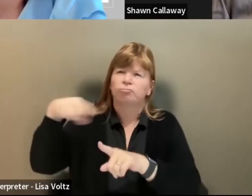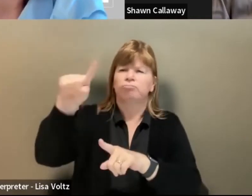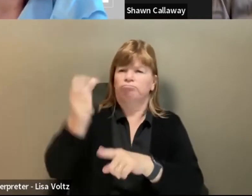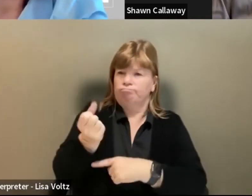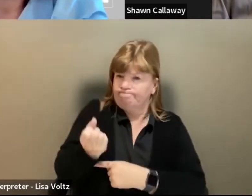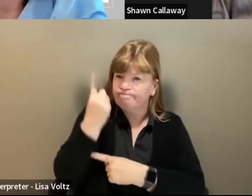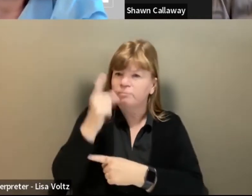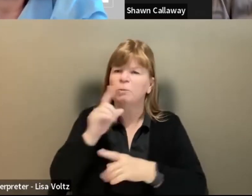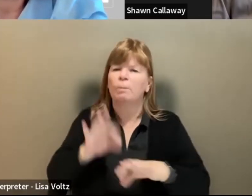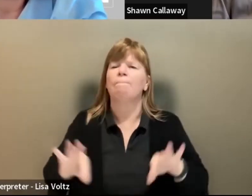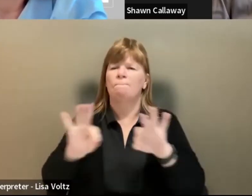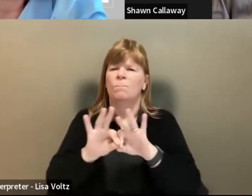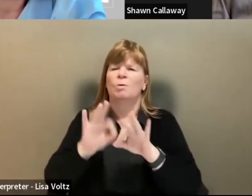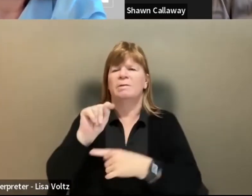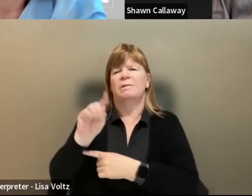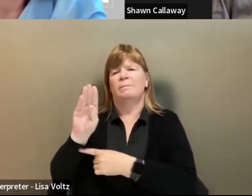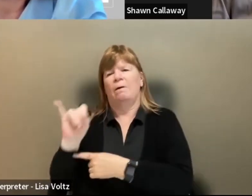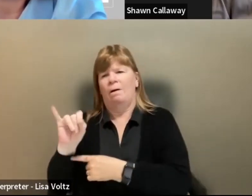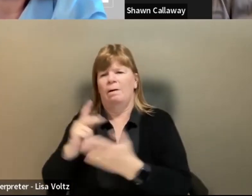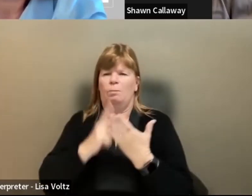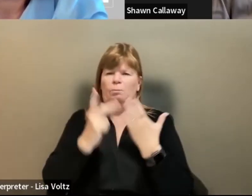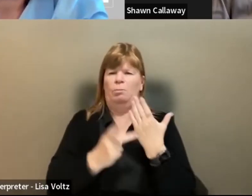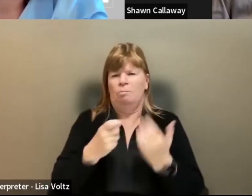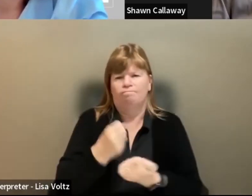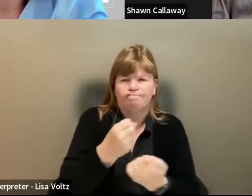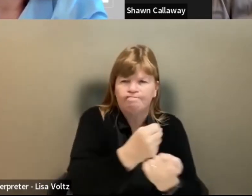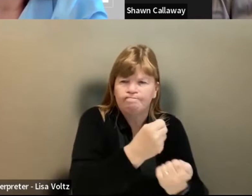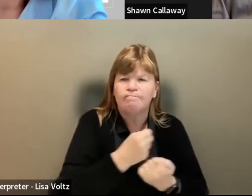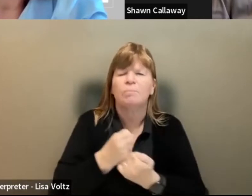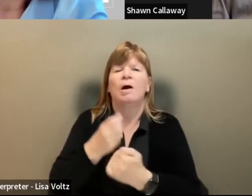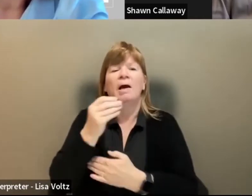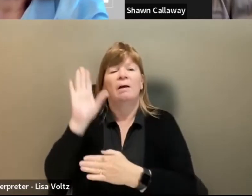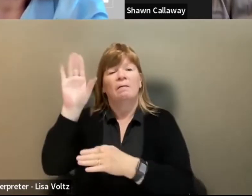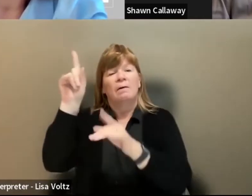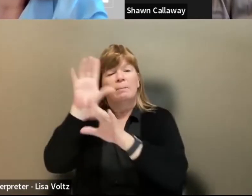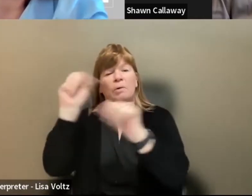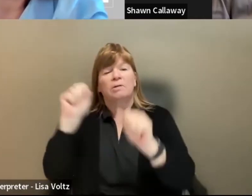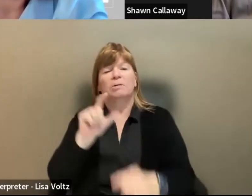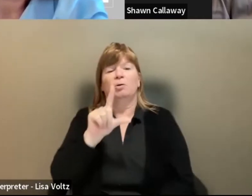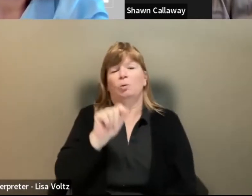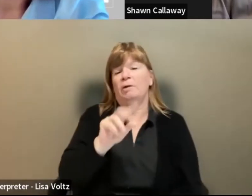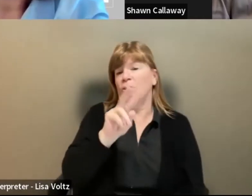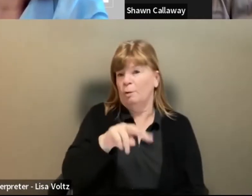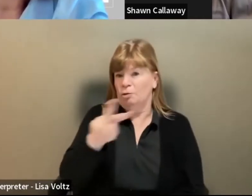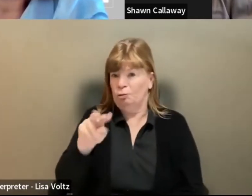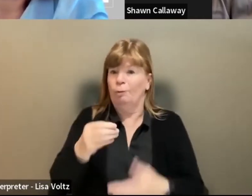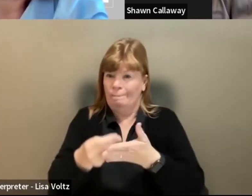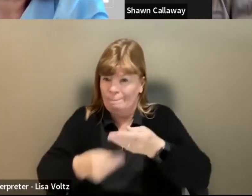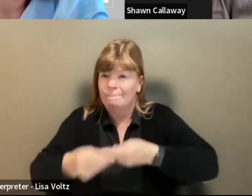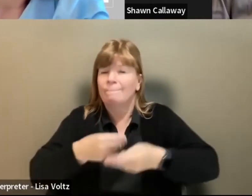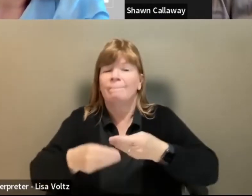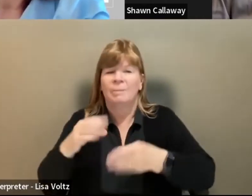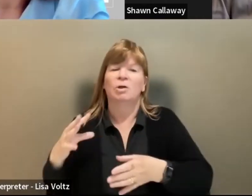importance of the traumatic brain injury programs that we fund. And the president's 2022 budget includes a